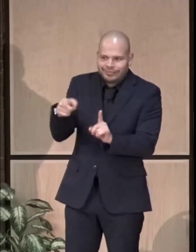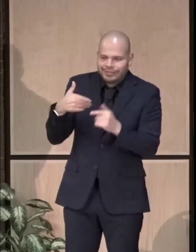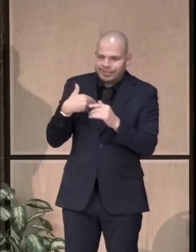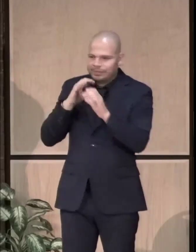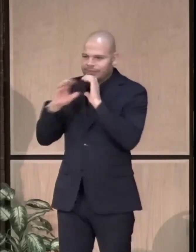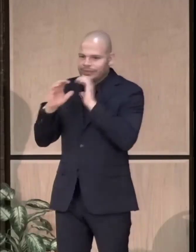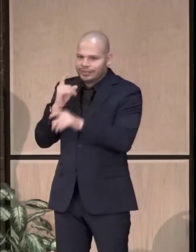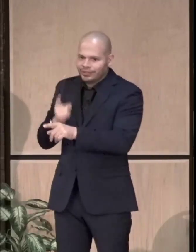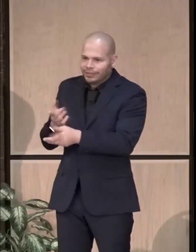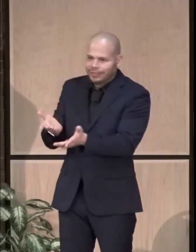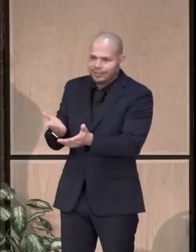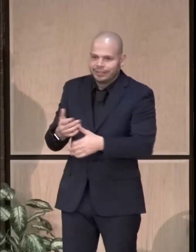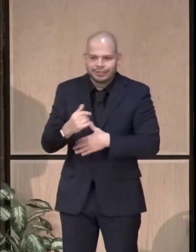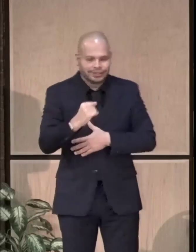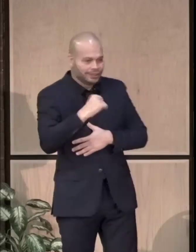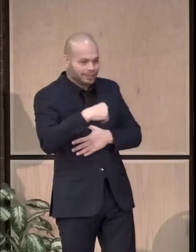Yes.